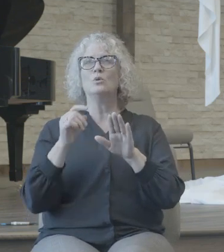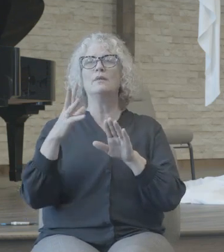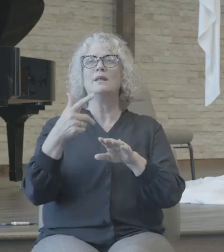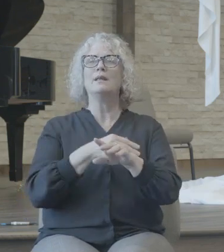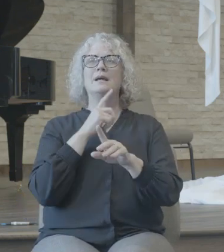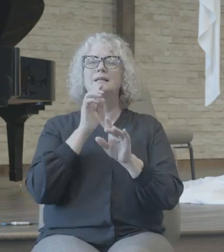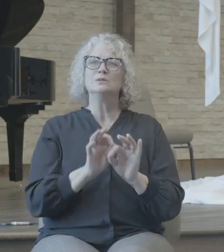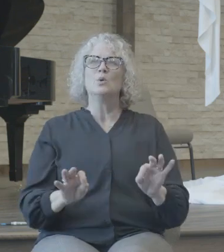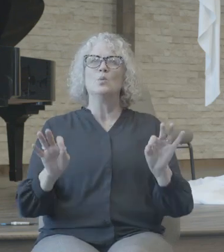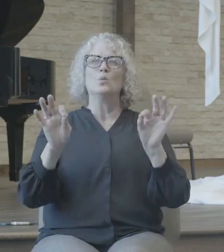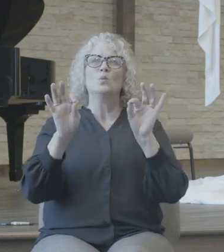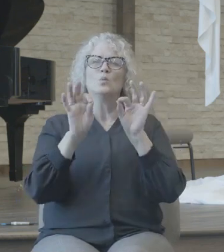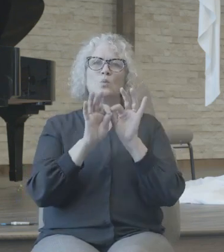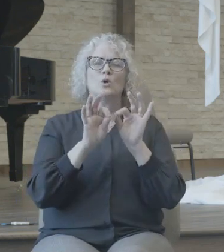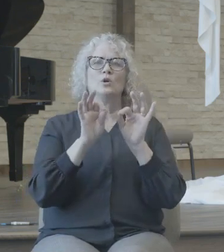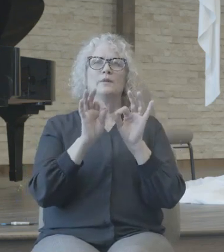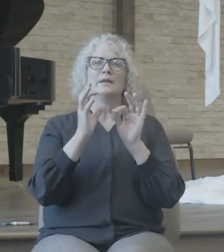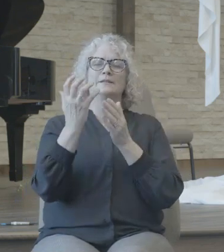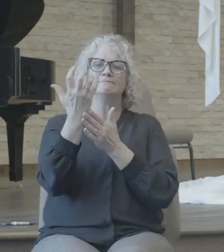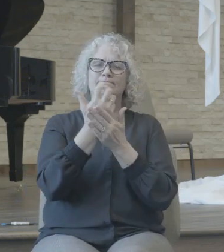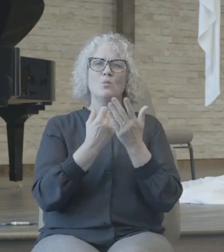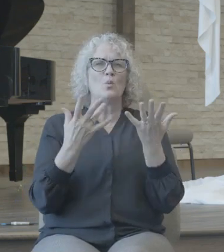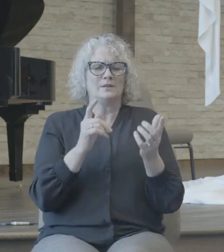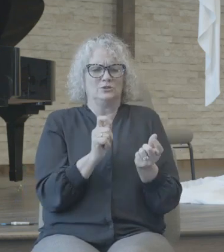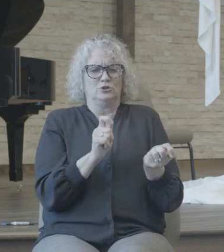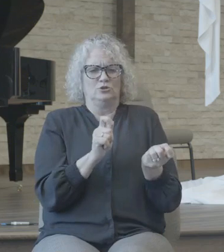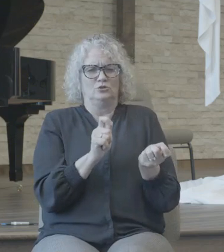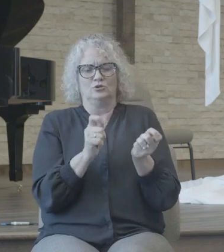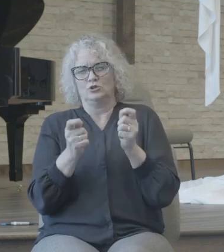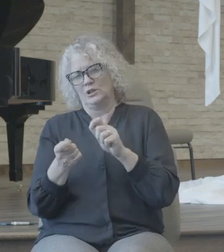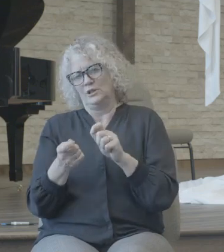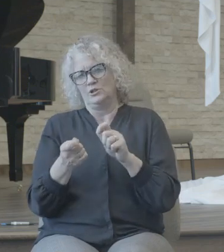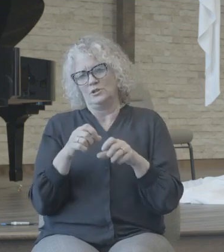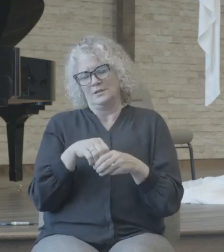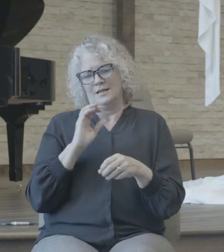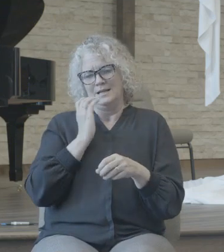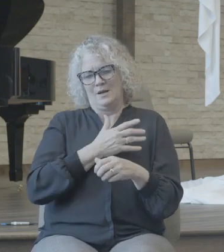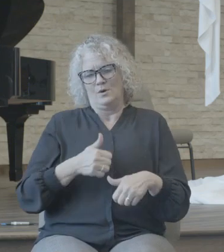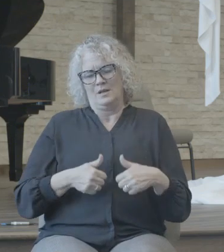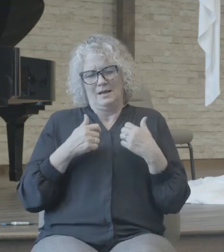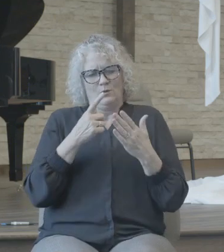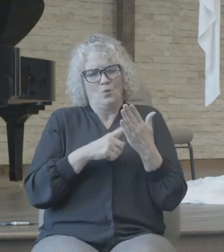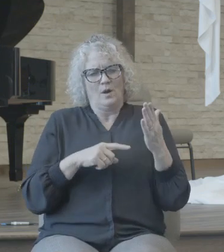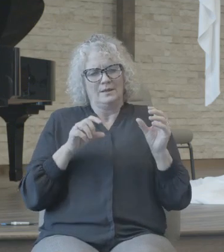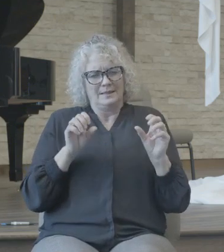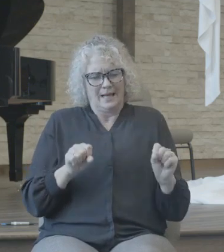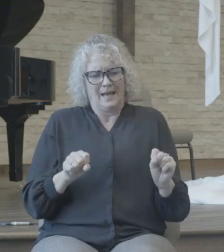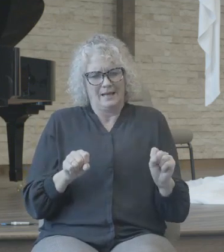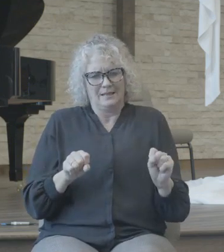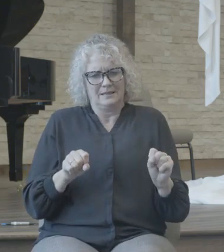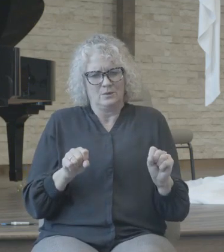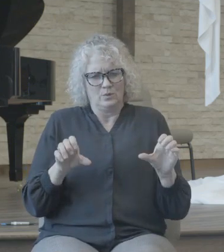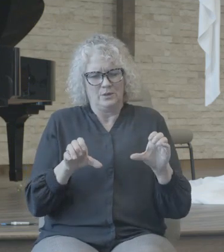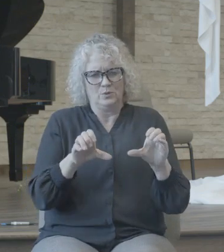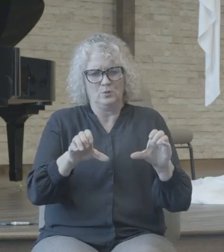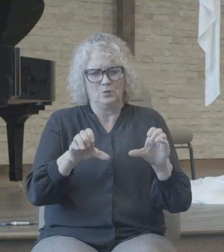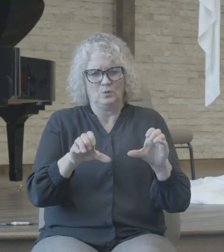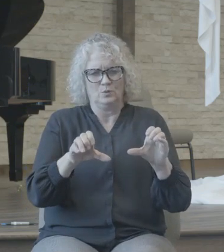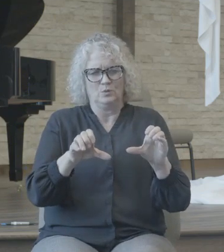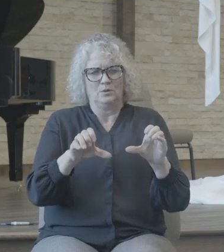What changes and adjustments need to be made in our lives so we can do what the Lamb is worthy